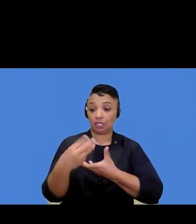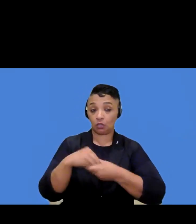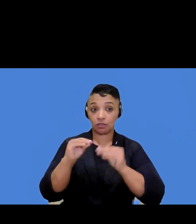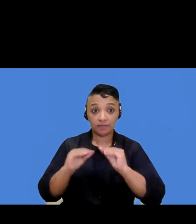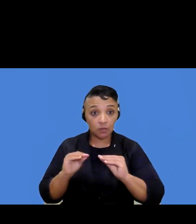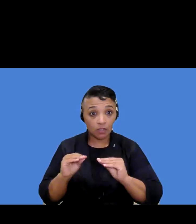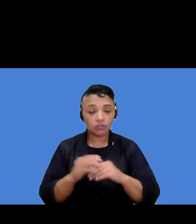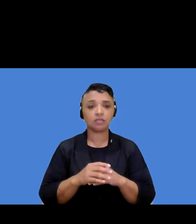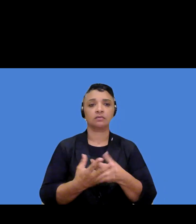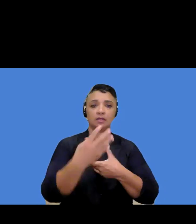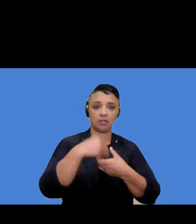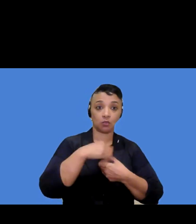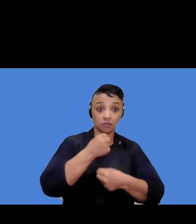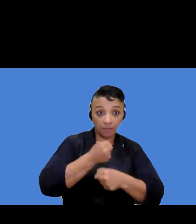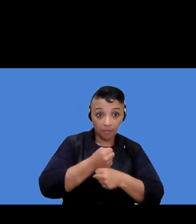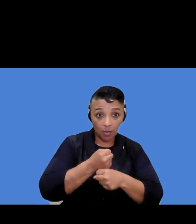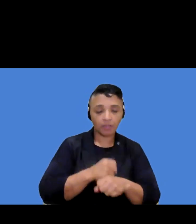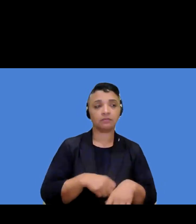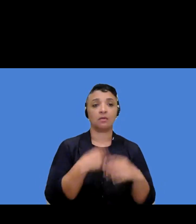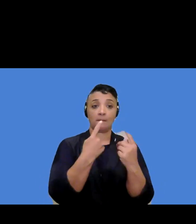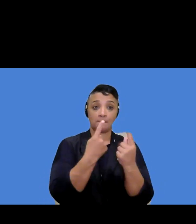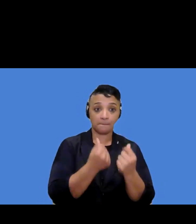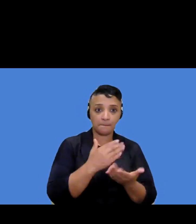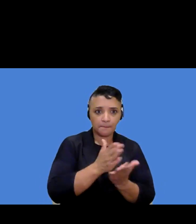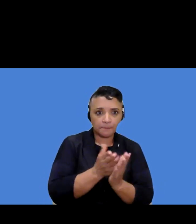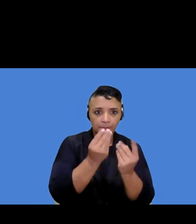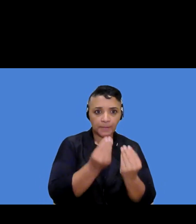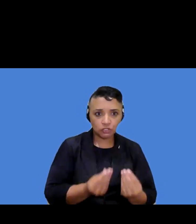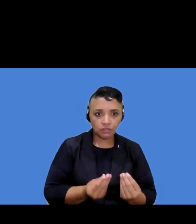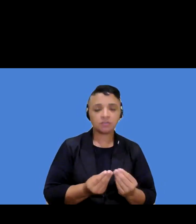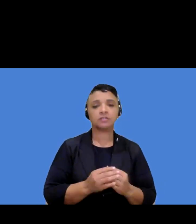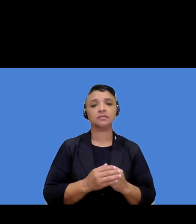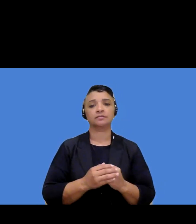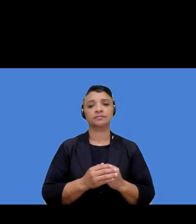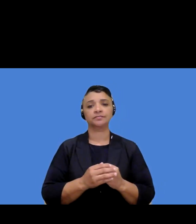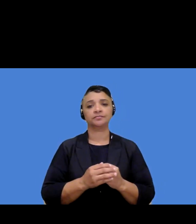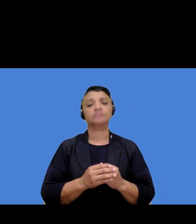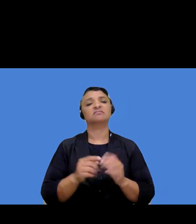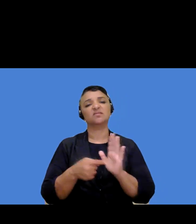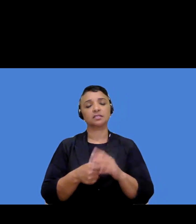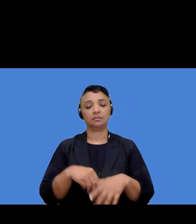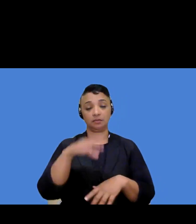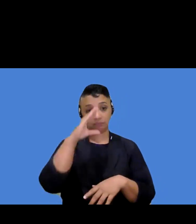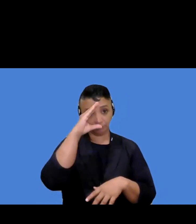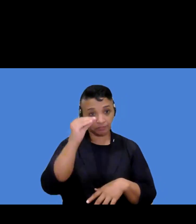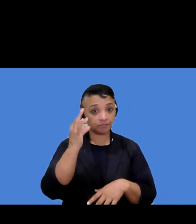inclusive employment, budgeting, in the areas of gender